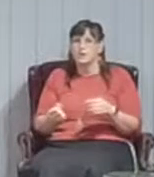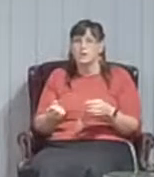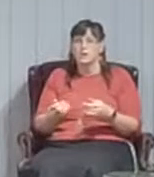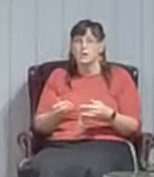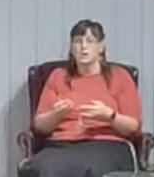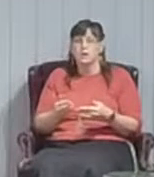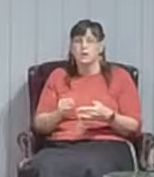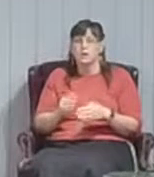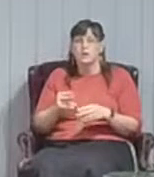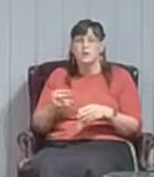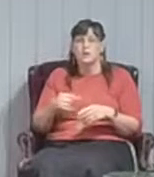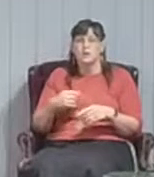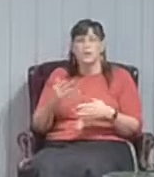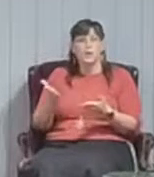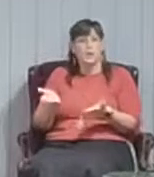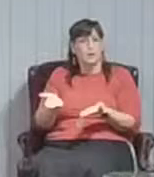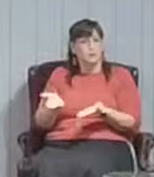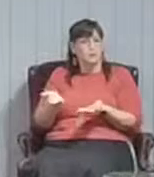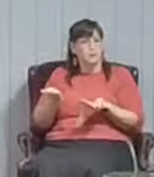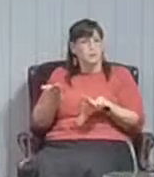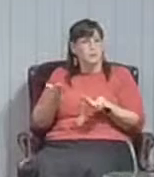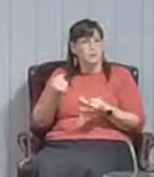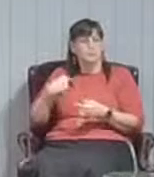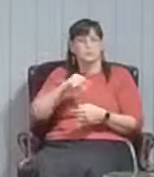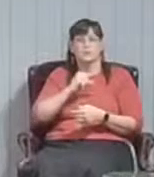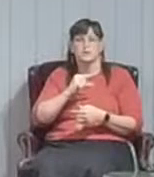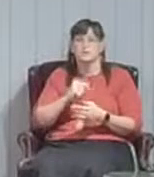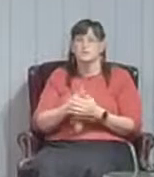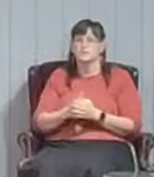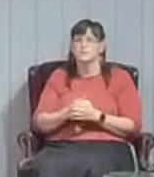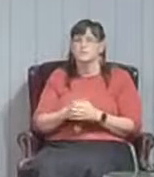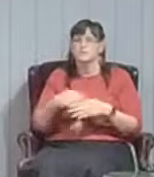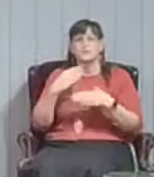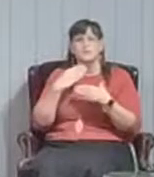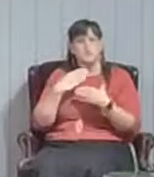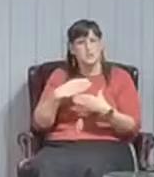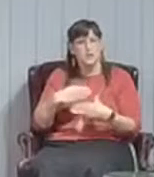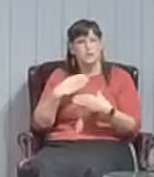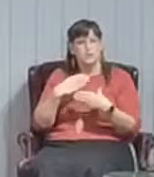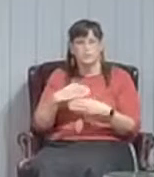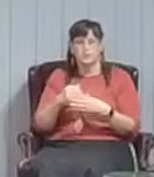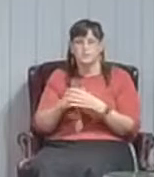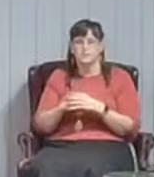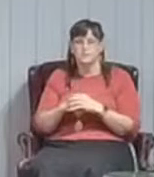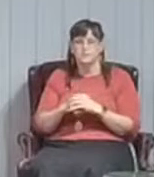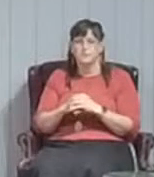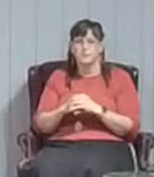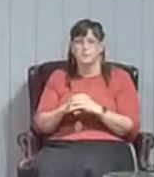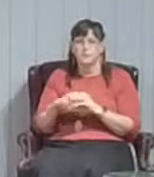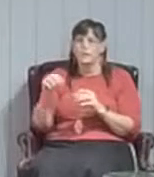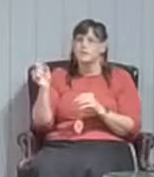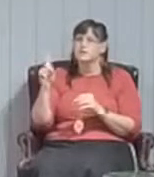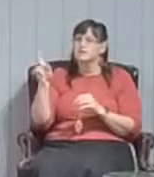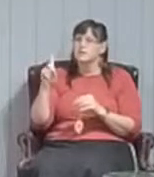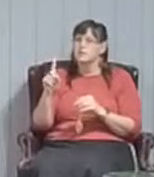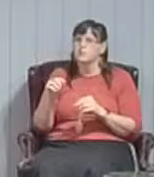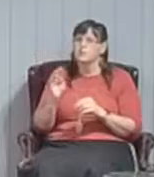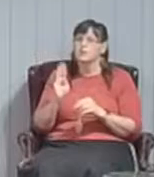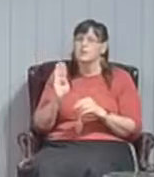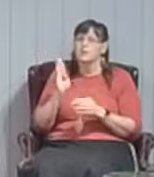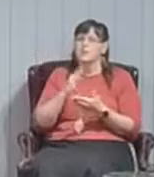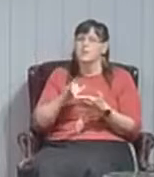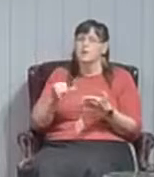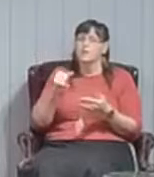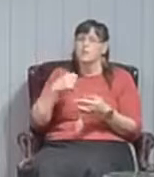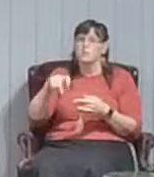able to appeal to the human nature. He is someone to take caution of.